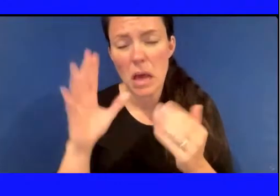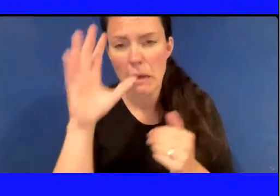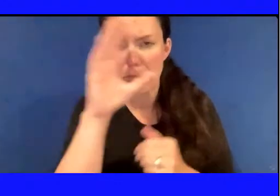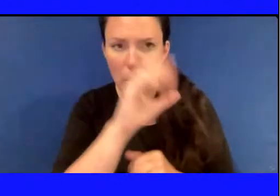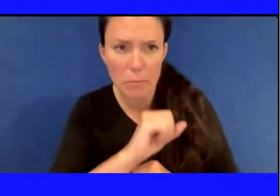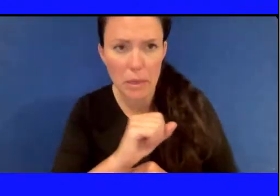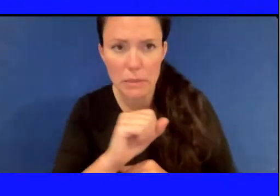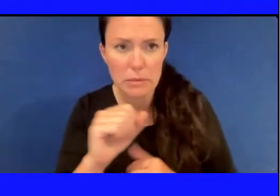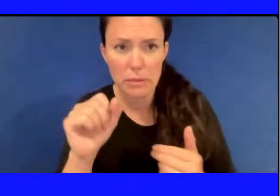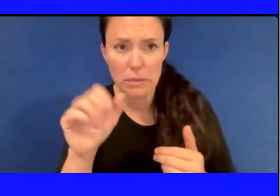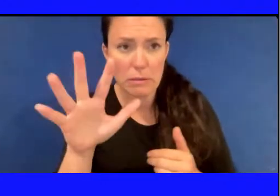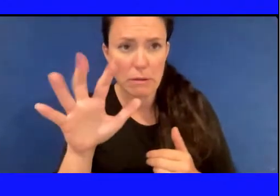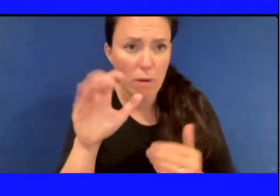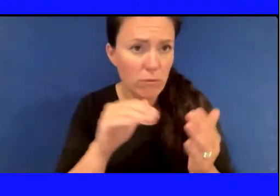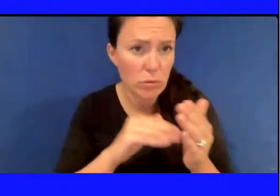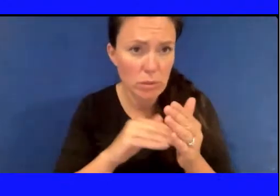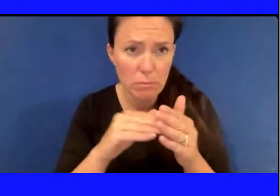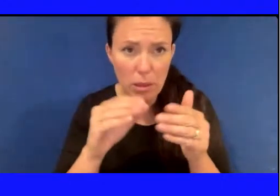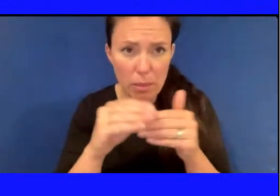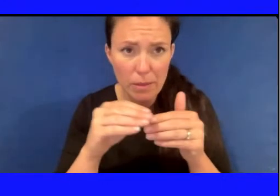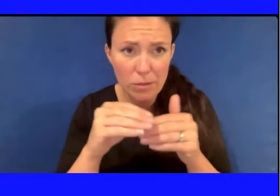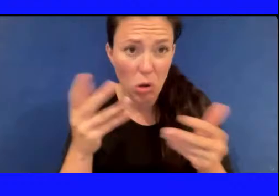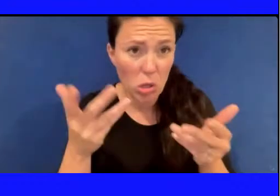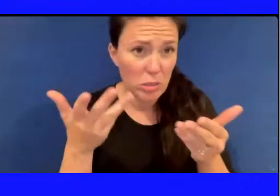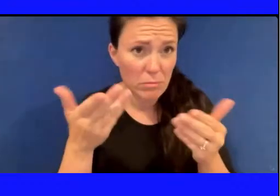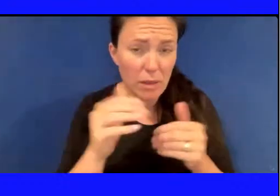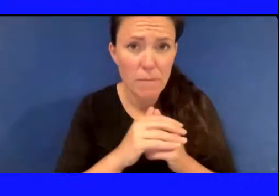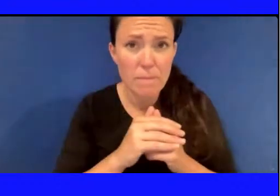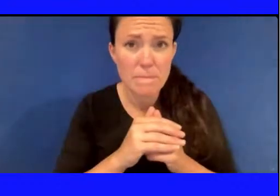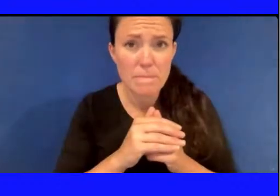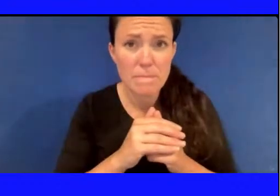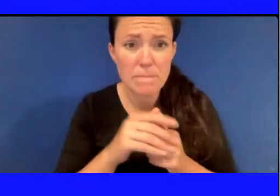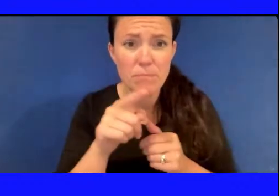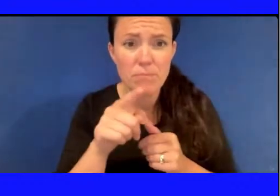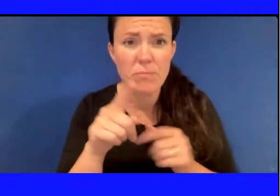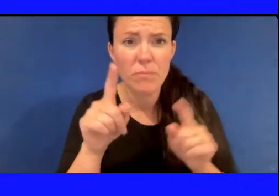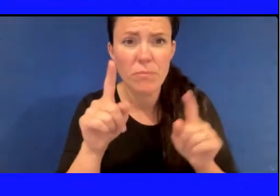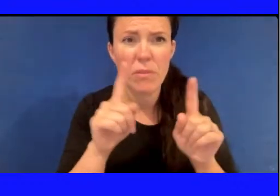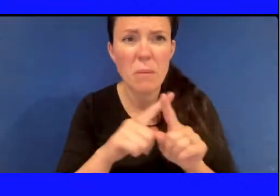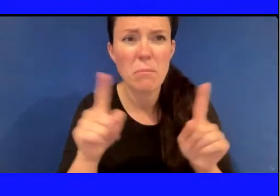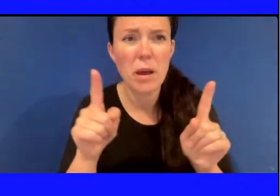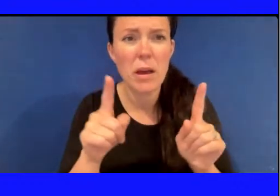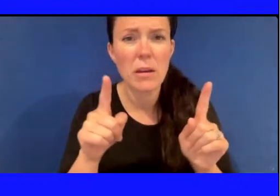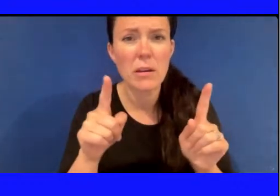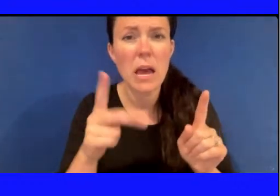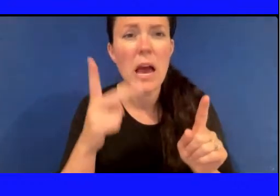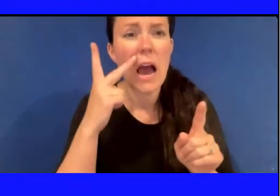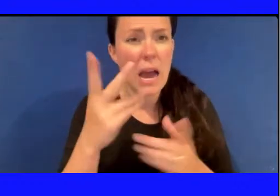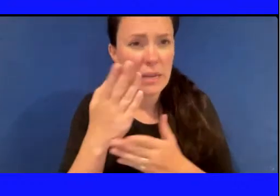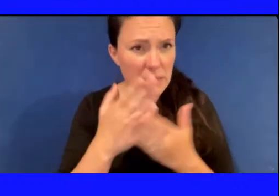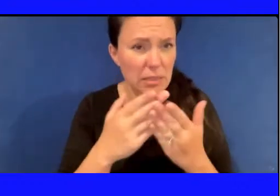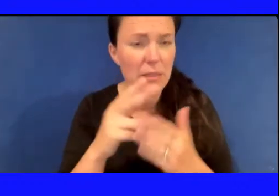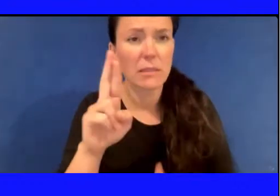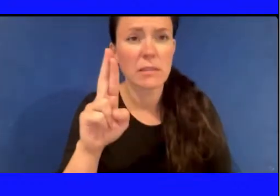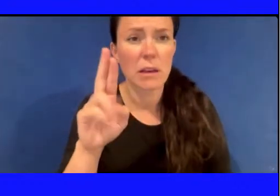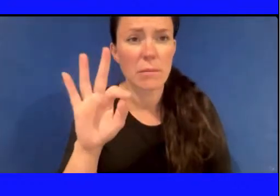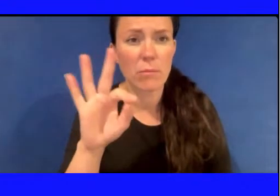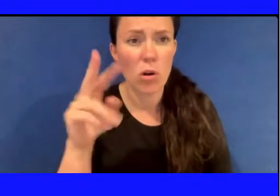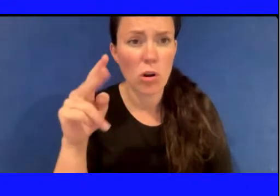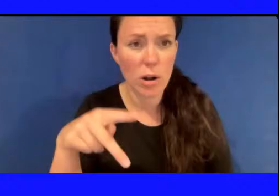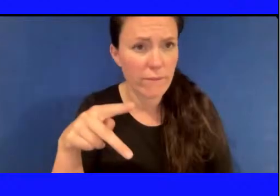million. But in the presentation, I don't see, there is some RFPs. I'm